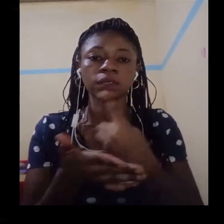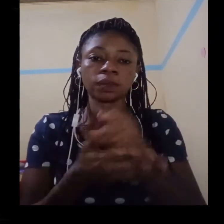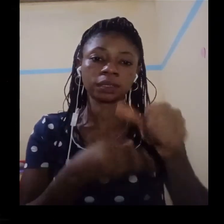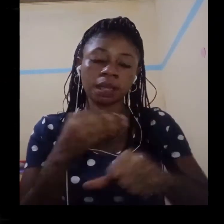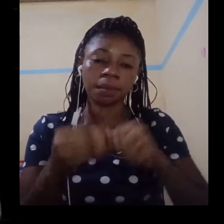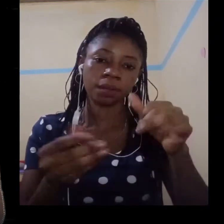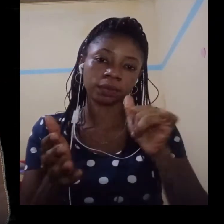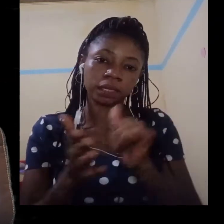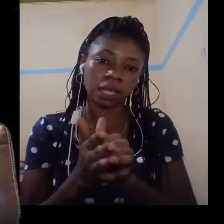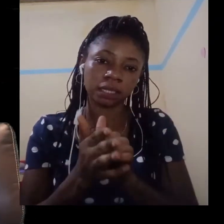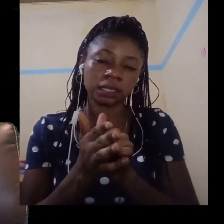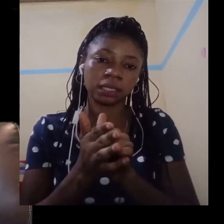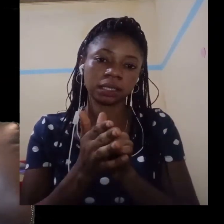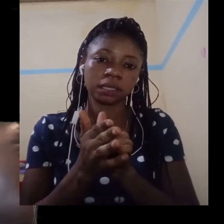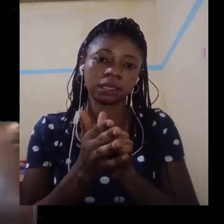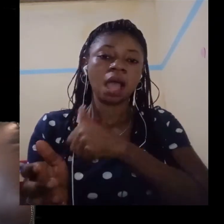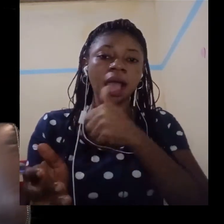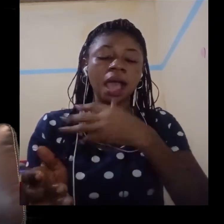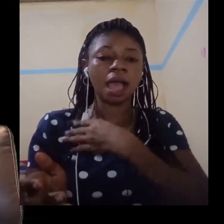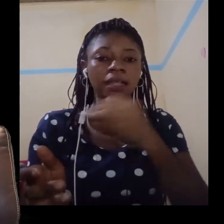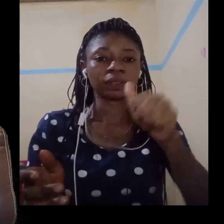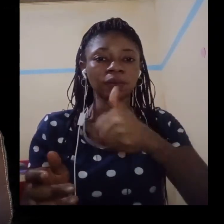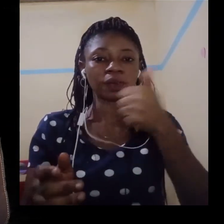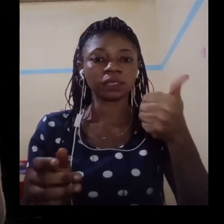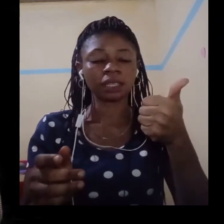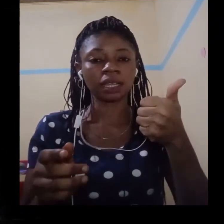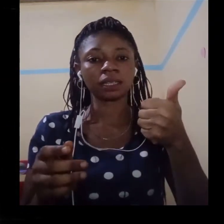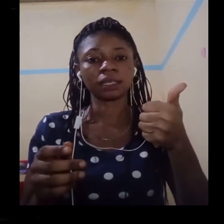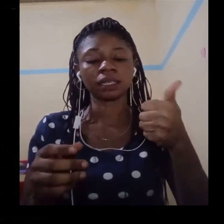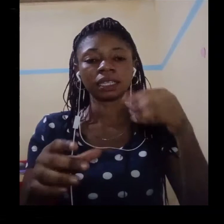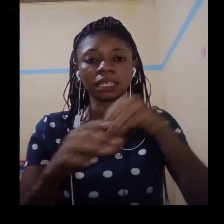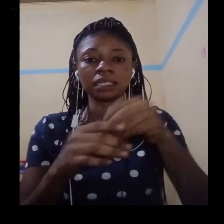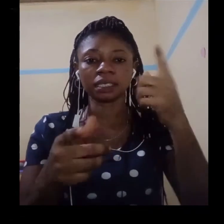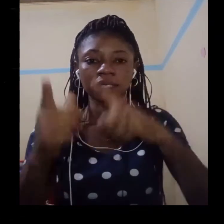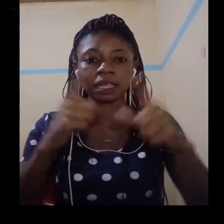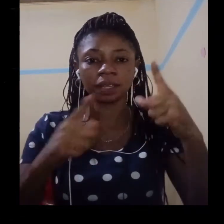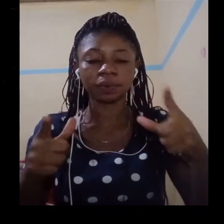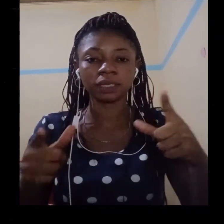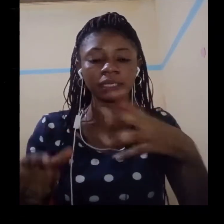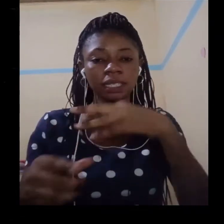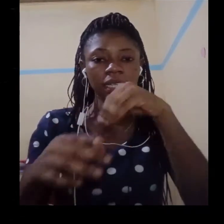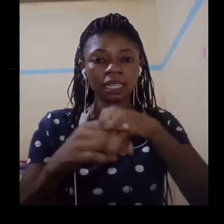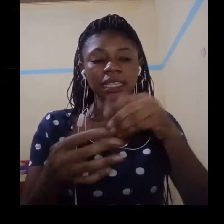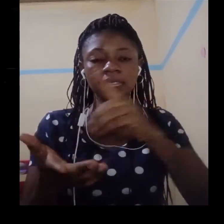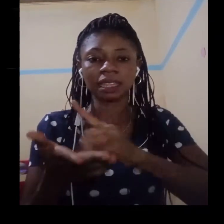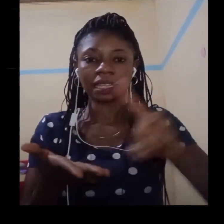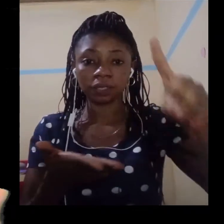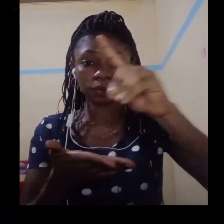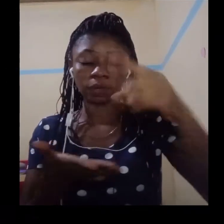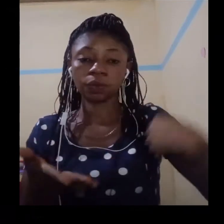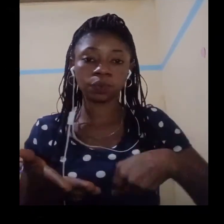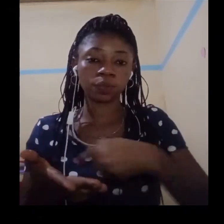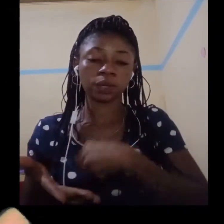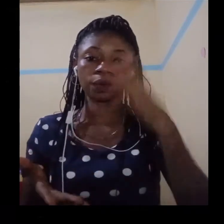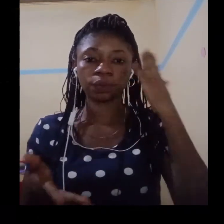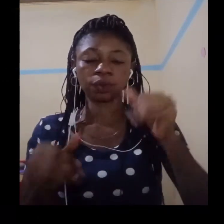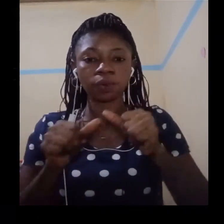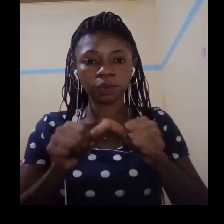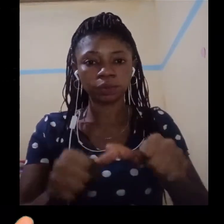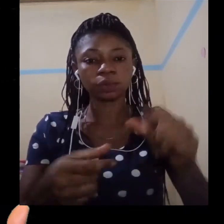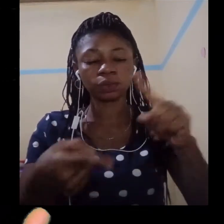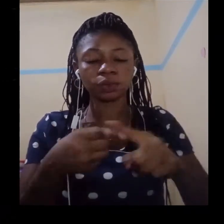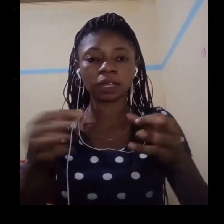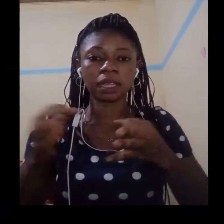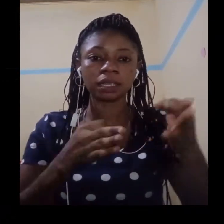so we will continue to elicit Aisha's signing skills as we go on in this